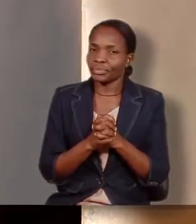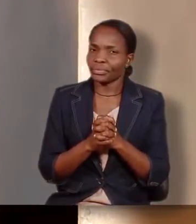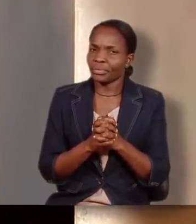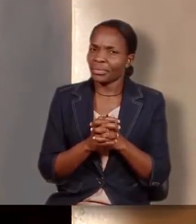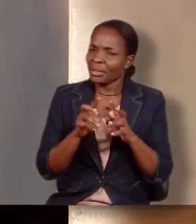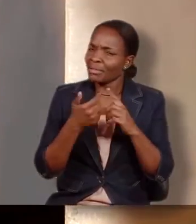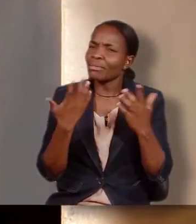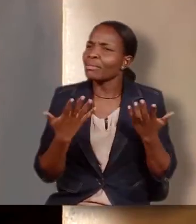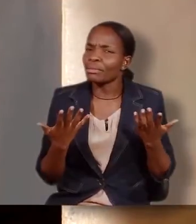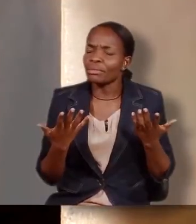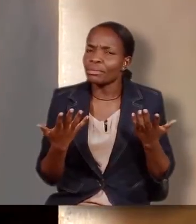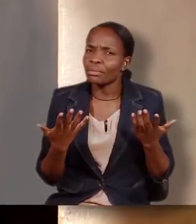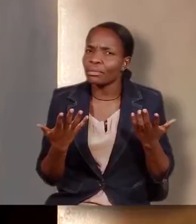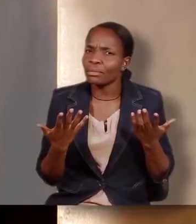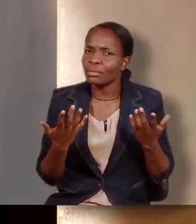What's this coming from again?